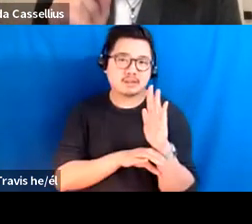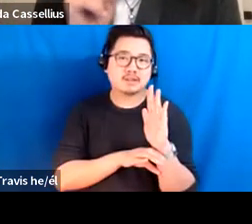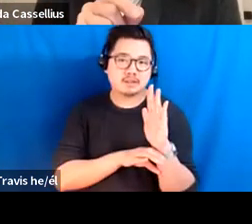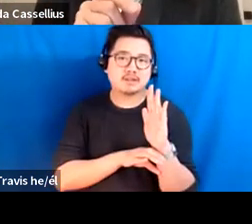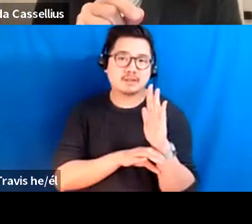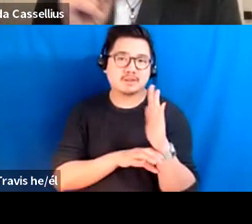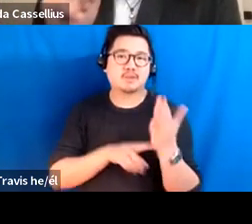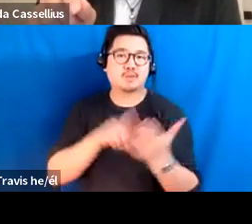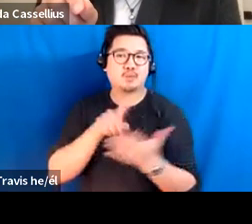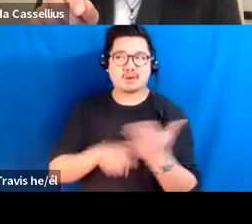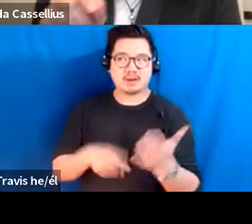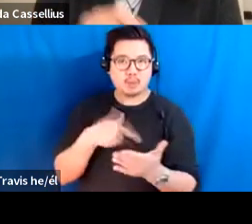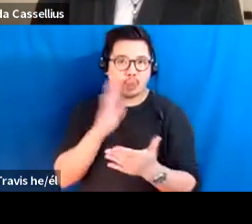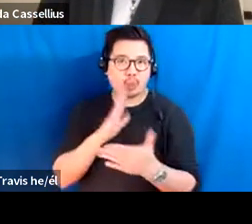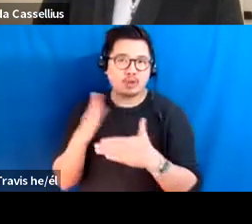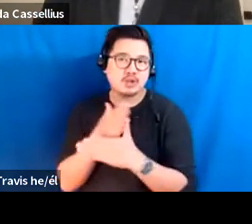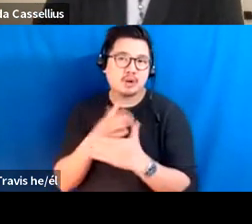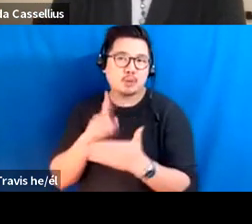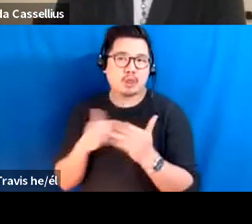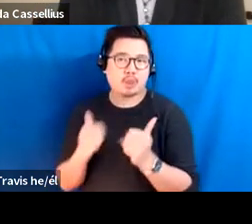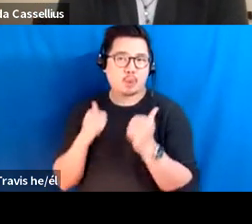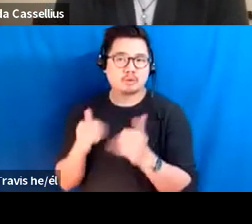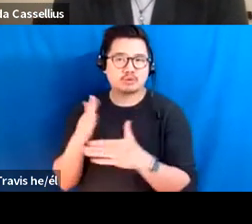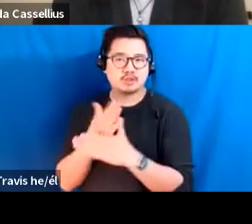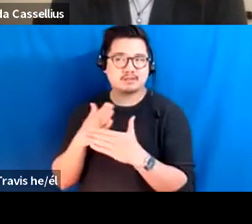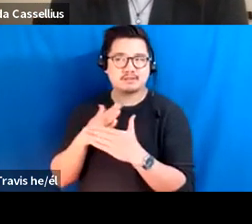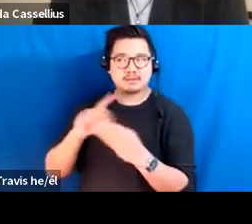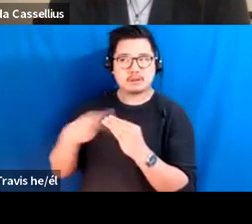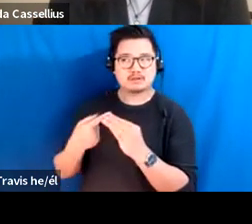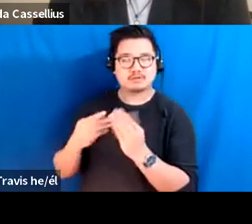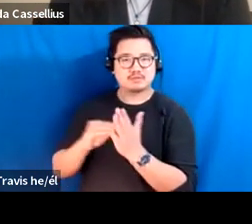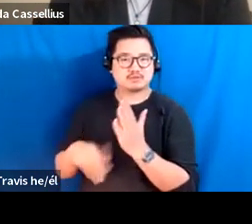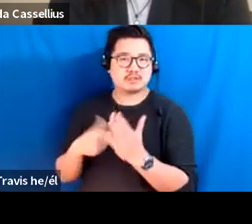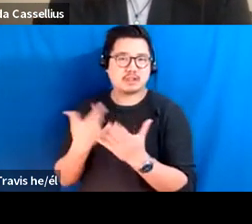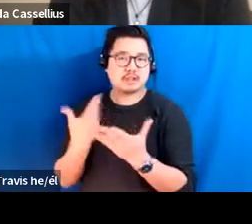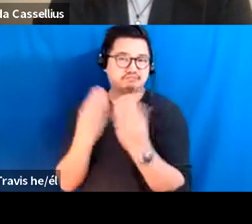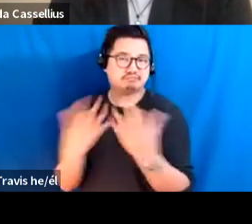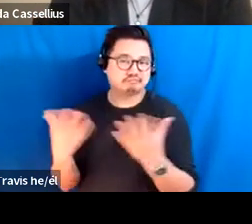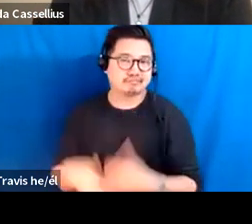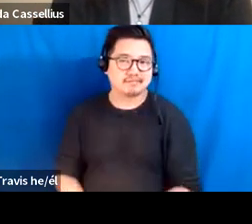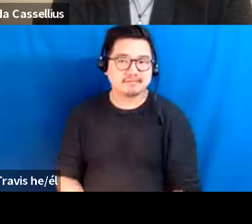will and will not share about students and so i just want to make note to that